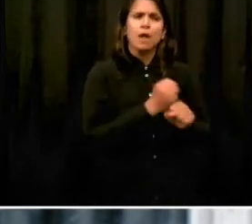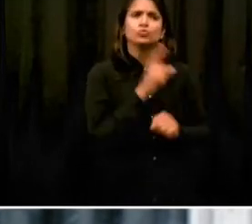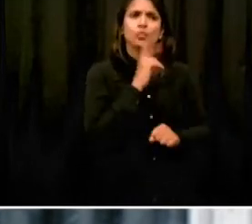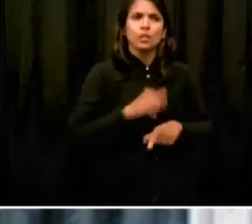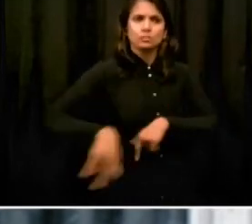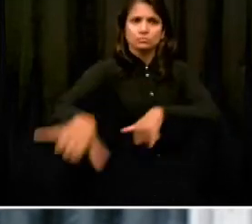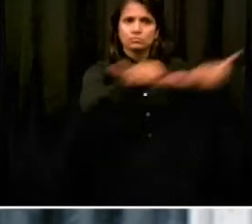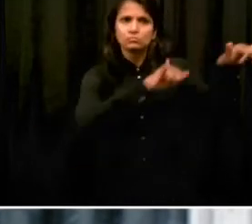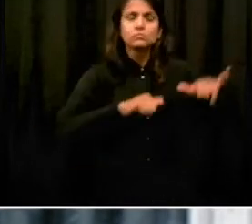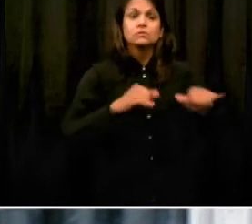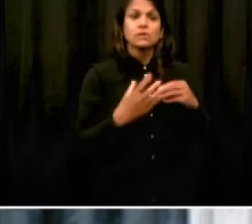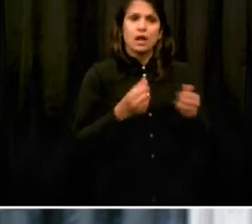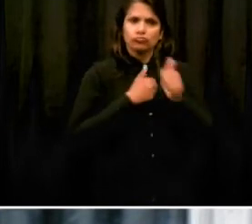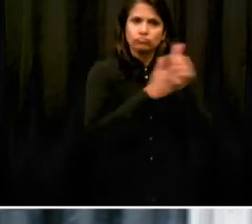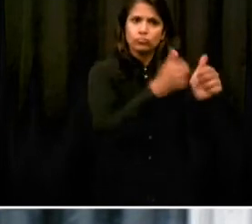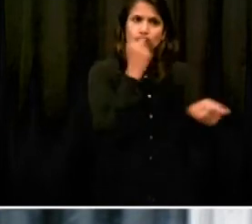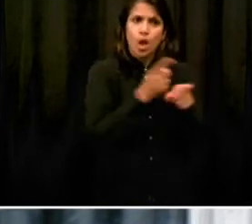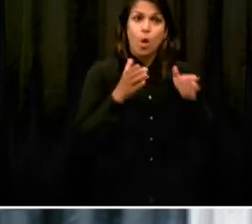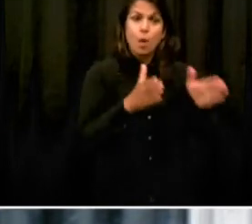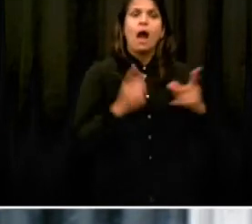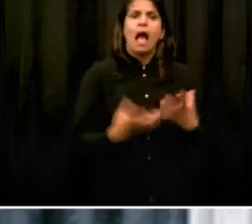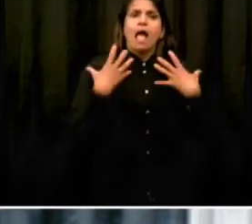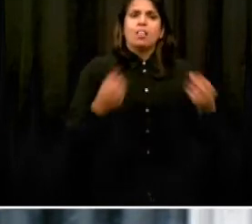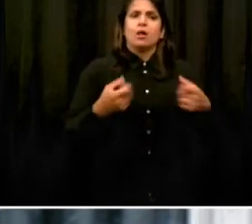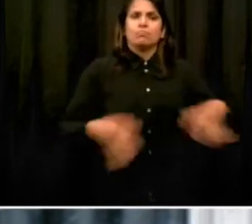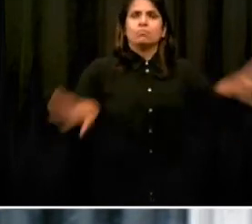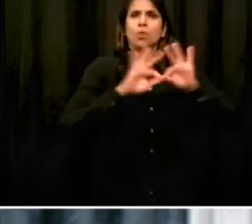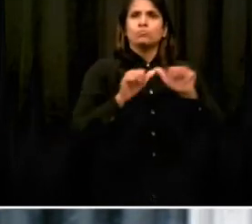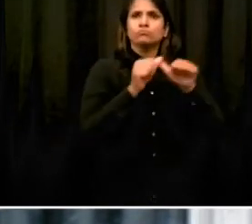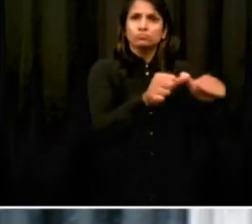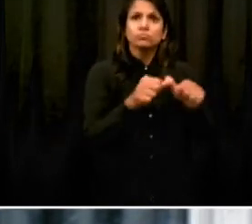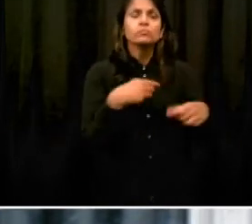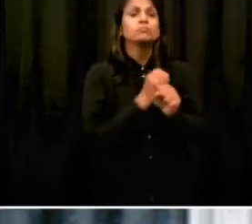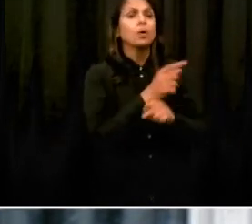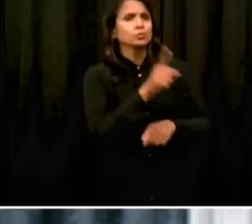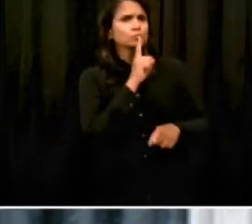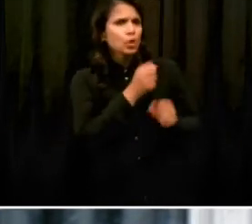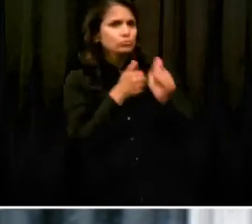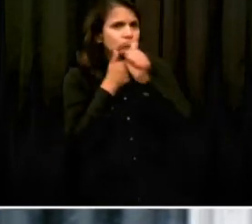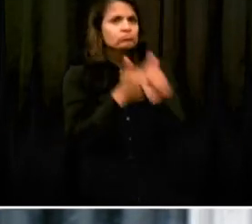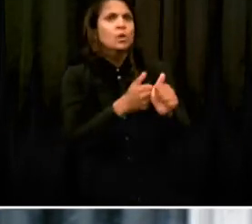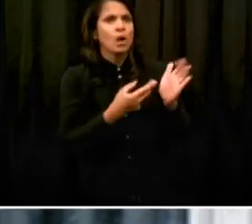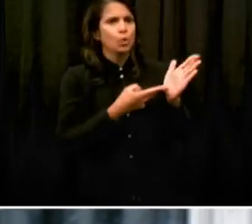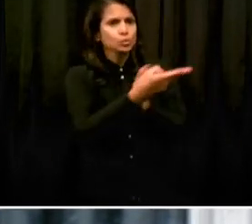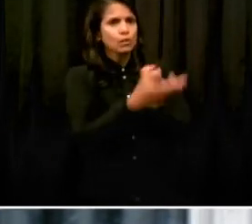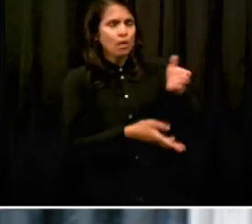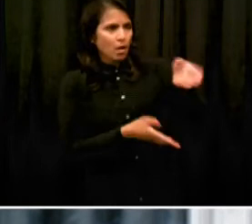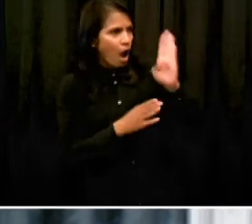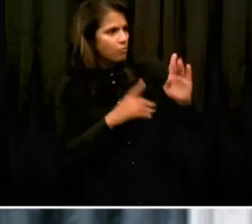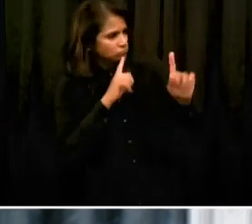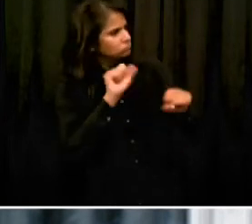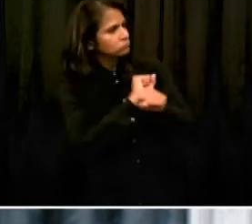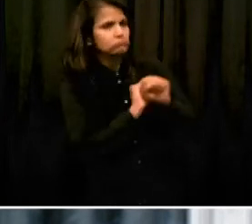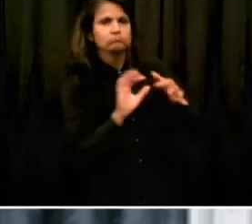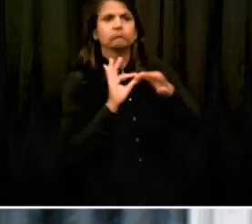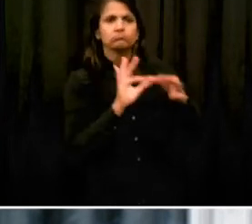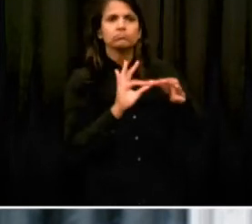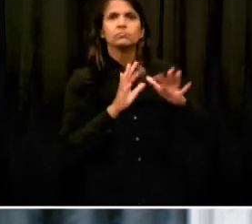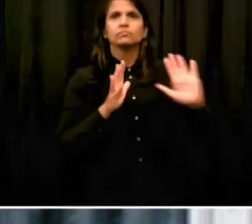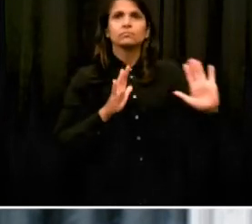ways, with no need for discipline. But invariably, in any occupation, there will